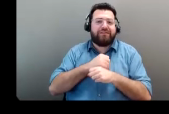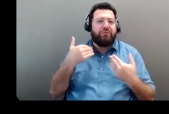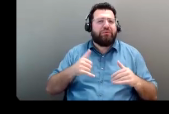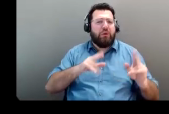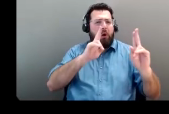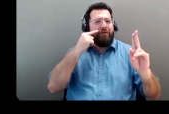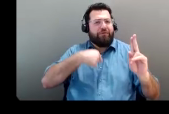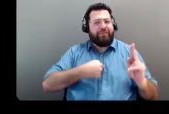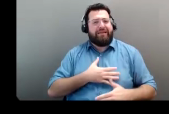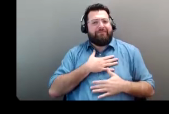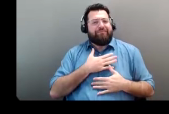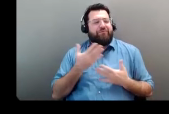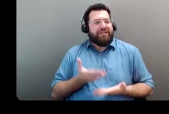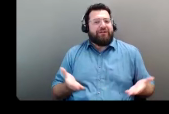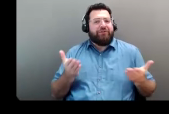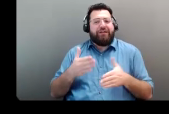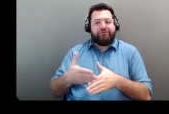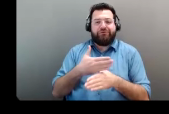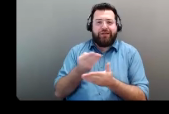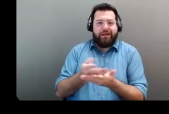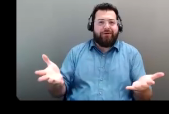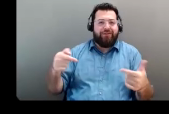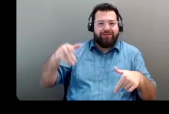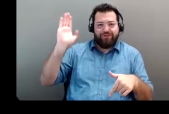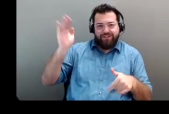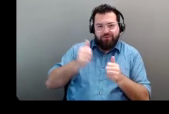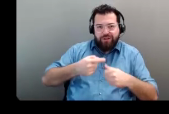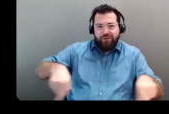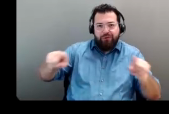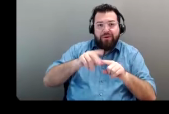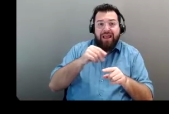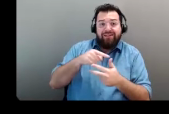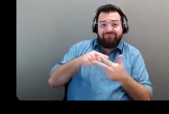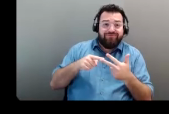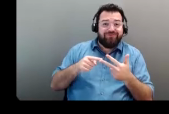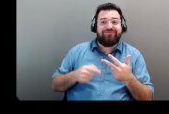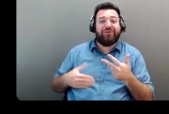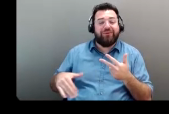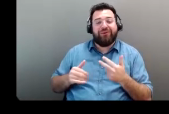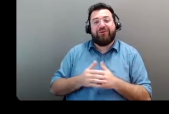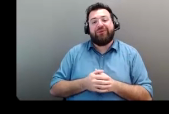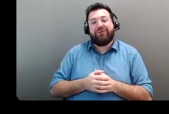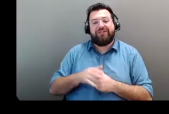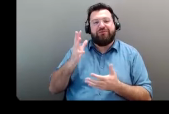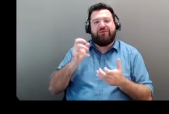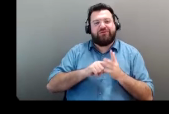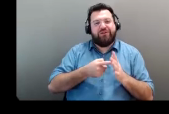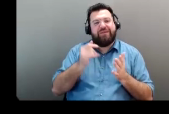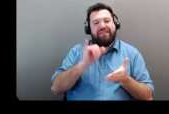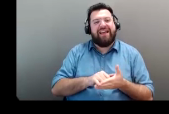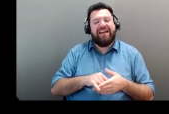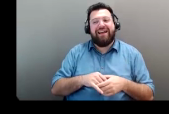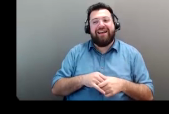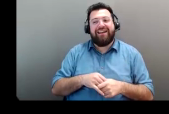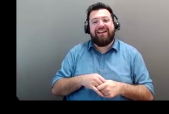to be here and to share this presentation with these two folks. I just want to say that to start, because